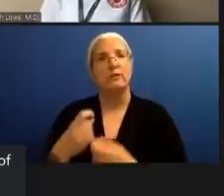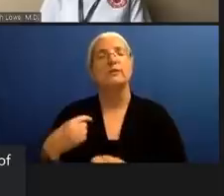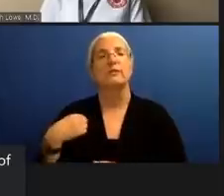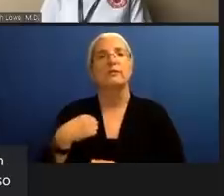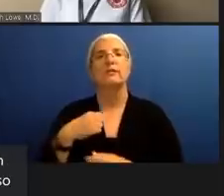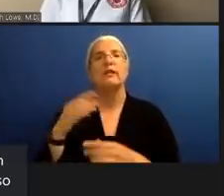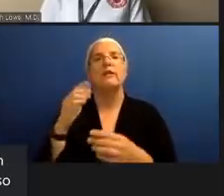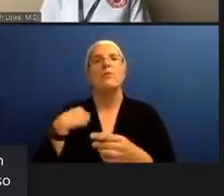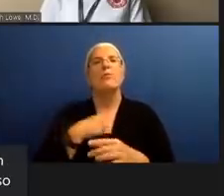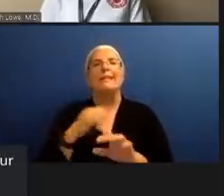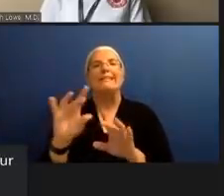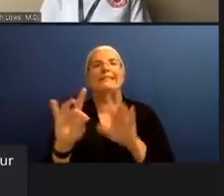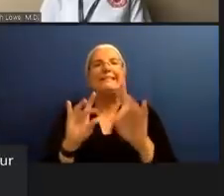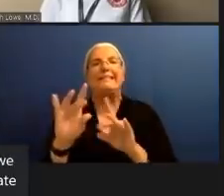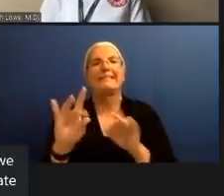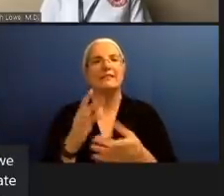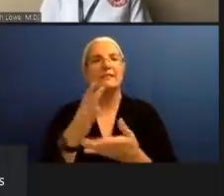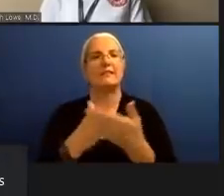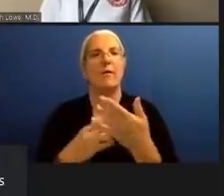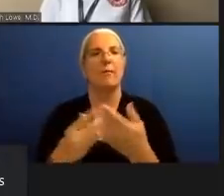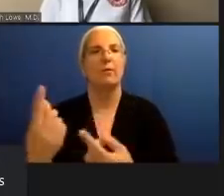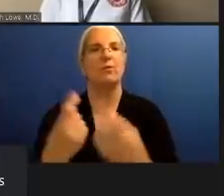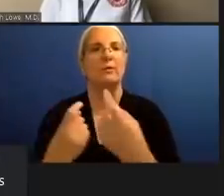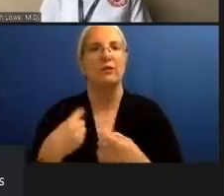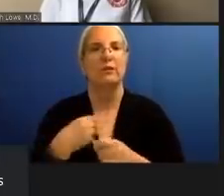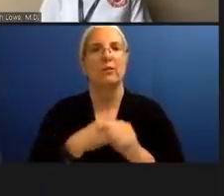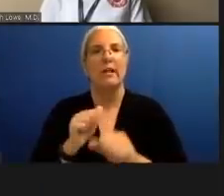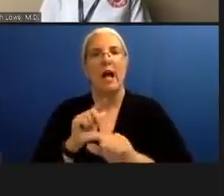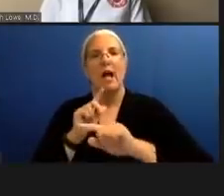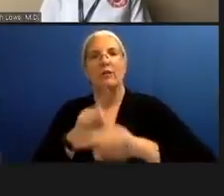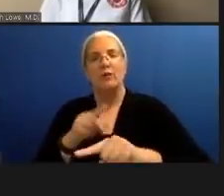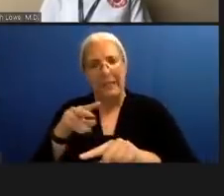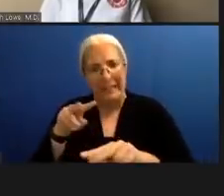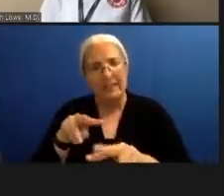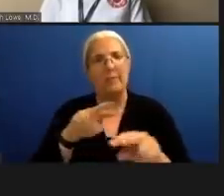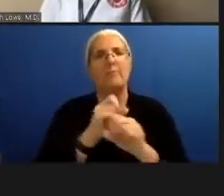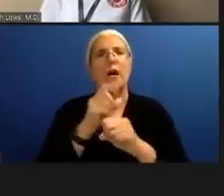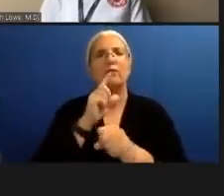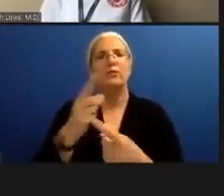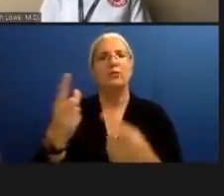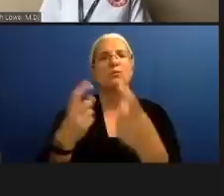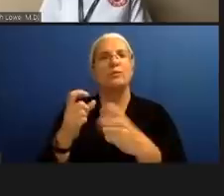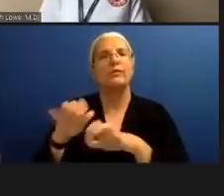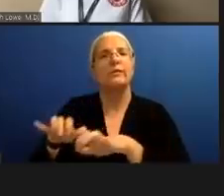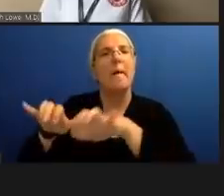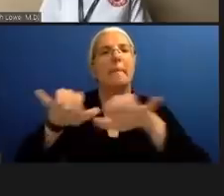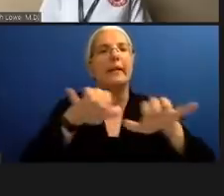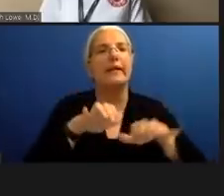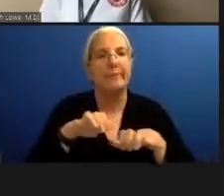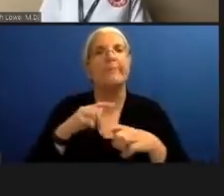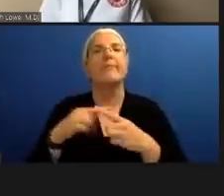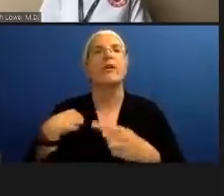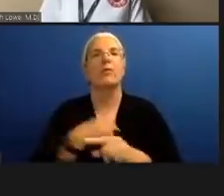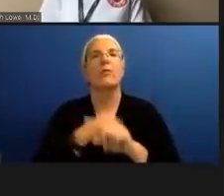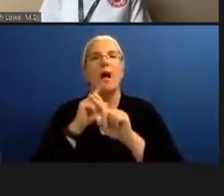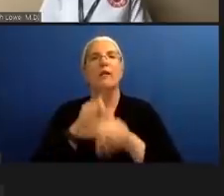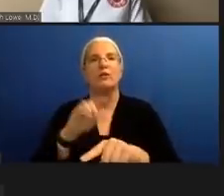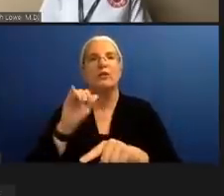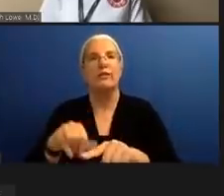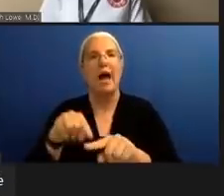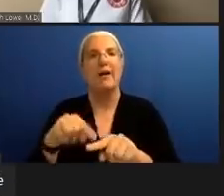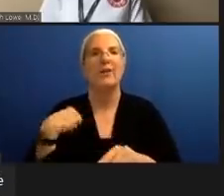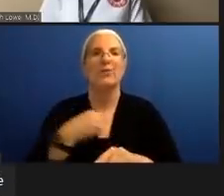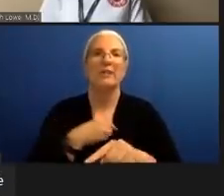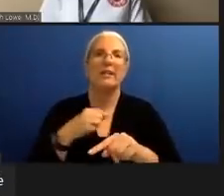out as many as possible. If you're unable to, if your question is not answered, remember we do have our call center available